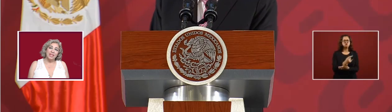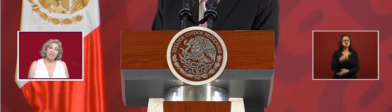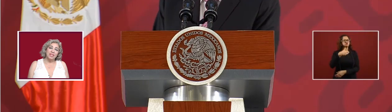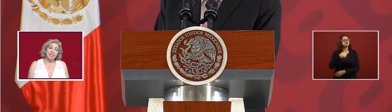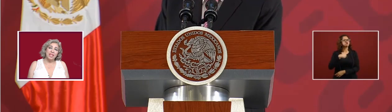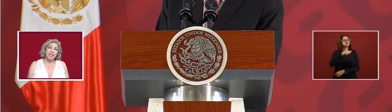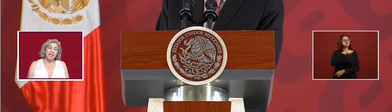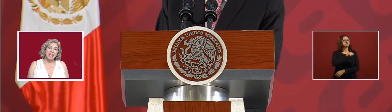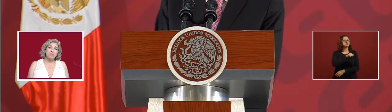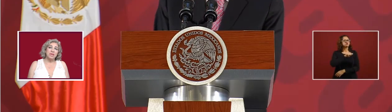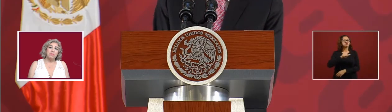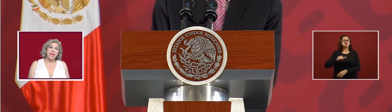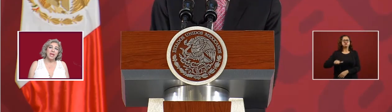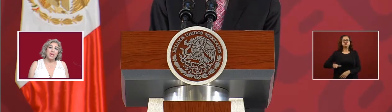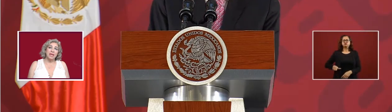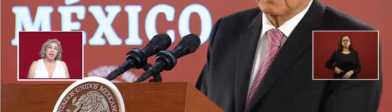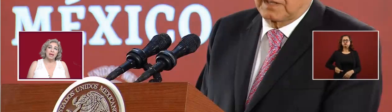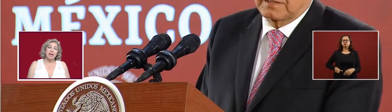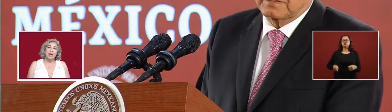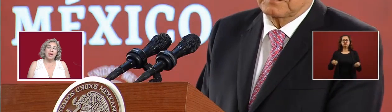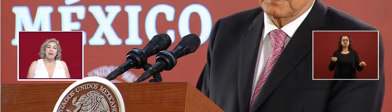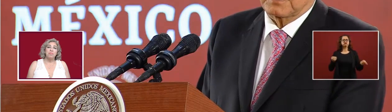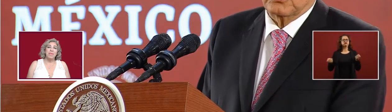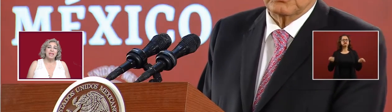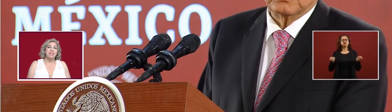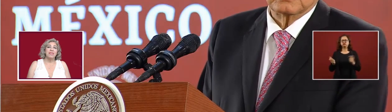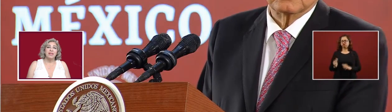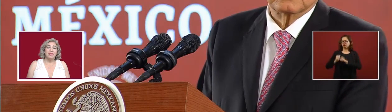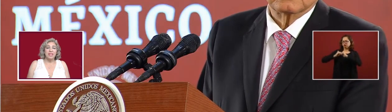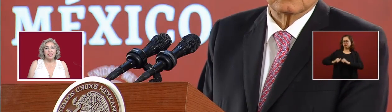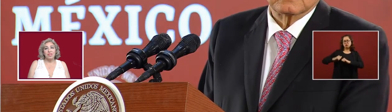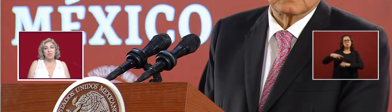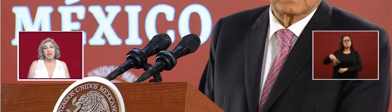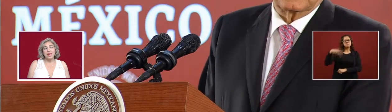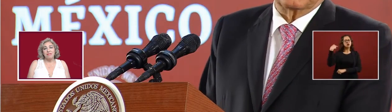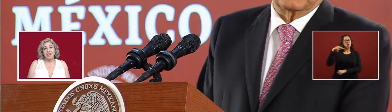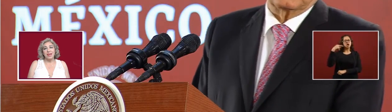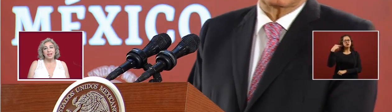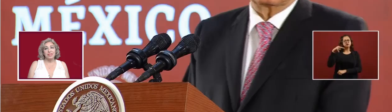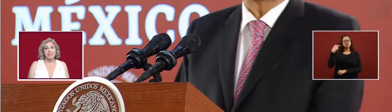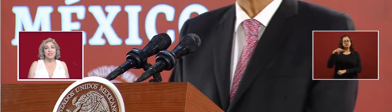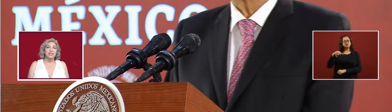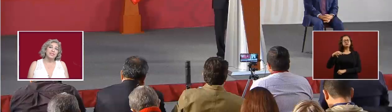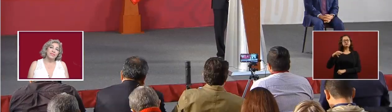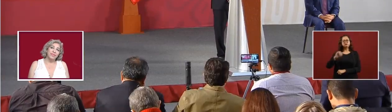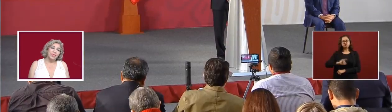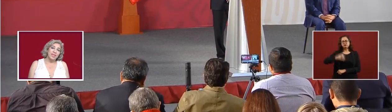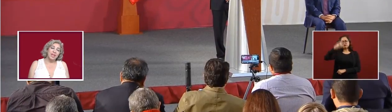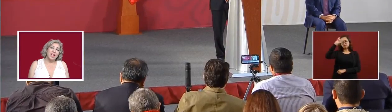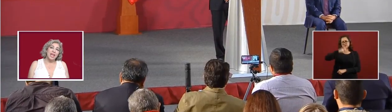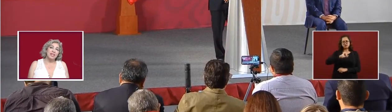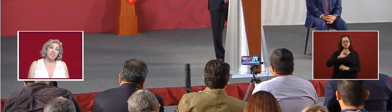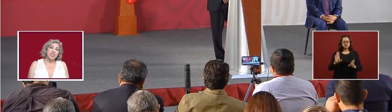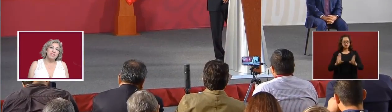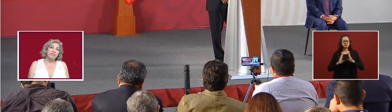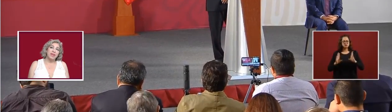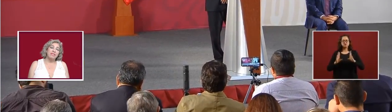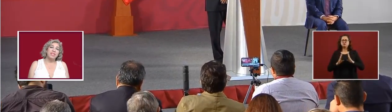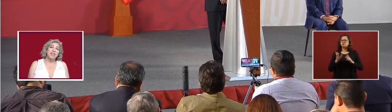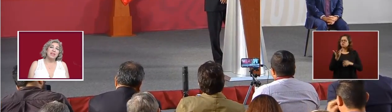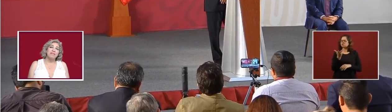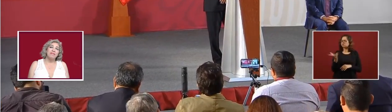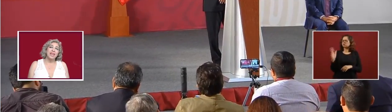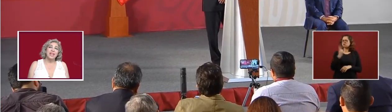they named him a mayor the authority in Veracruz and chief